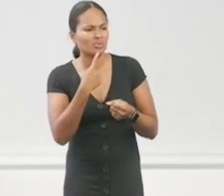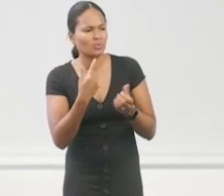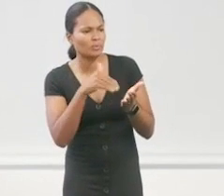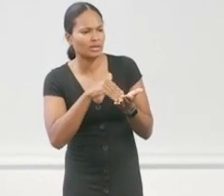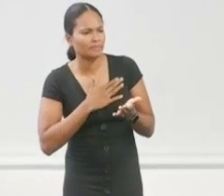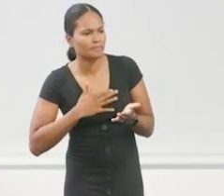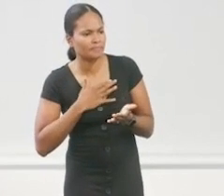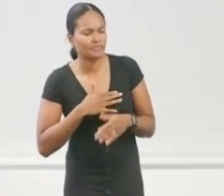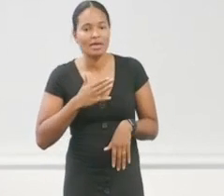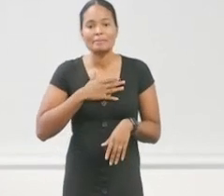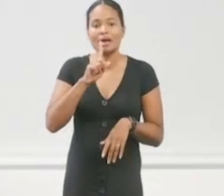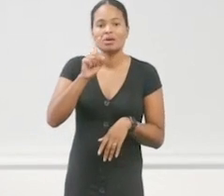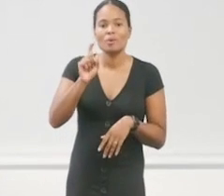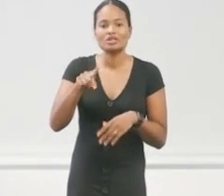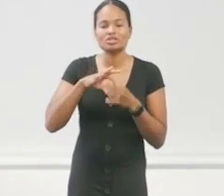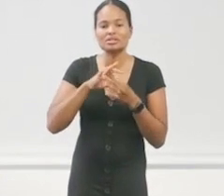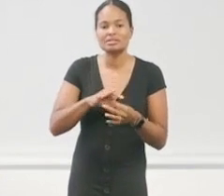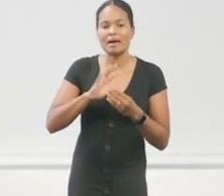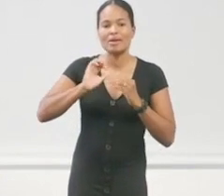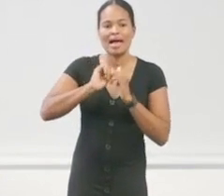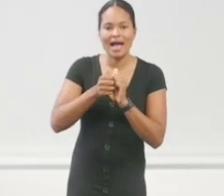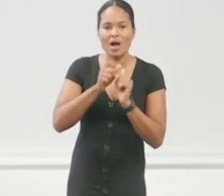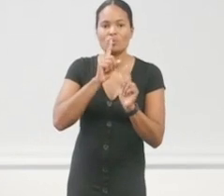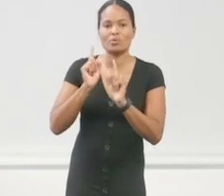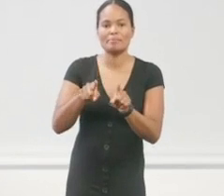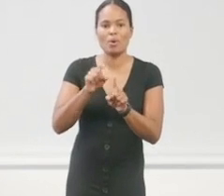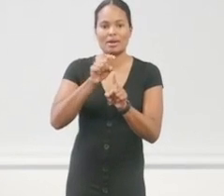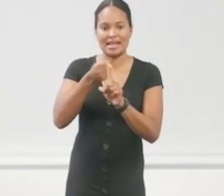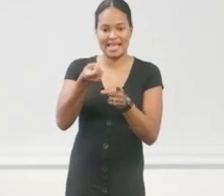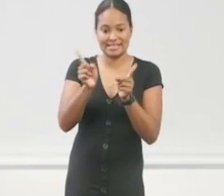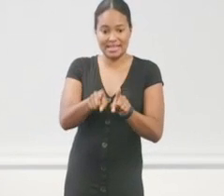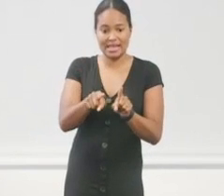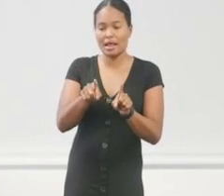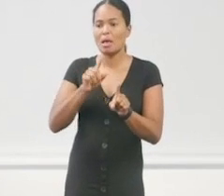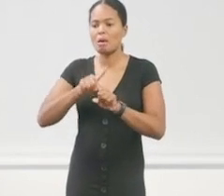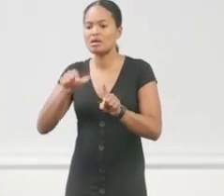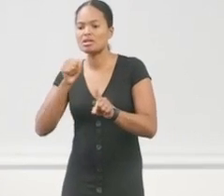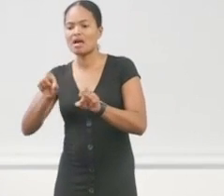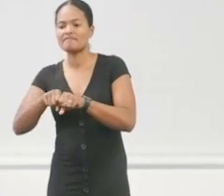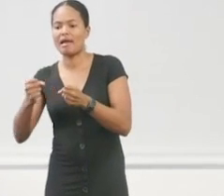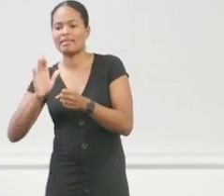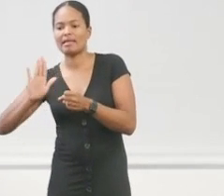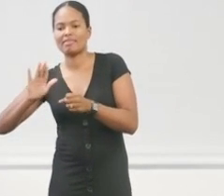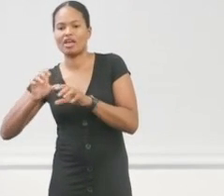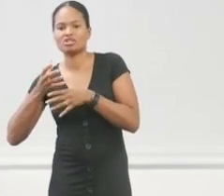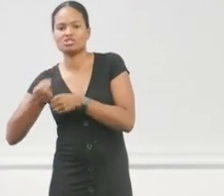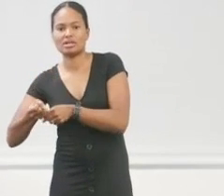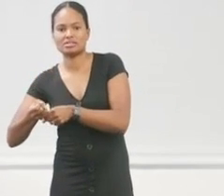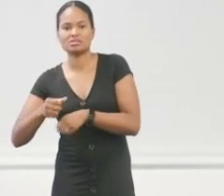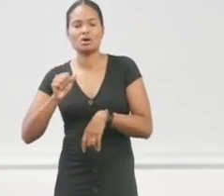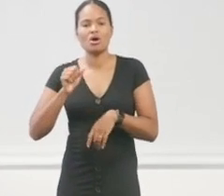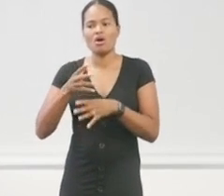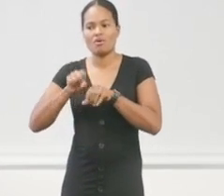had a question about how you report incidents without violating client trust or violating